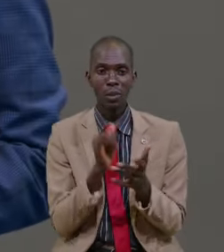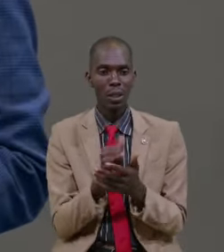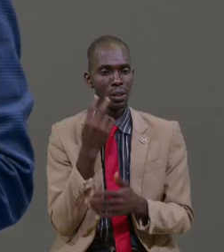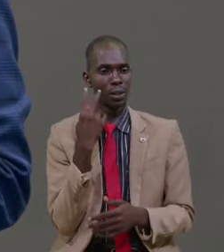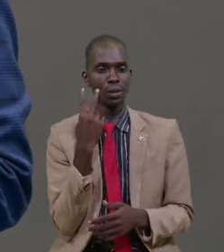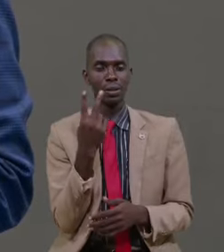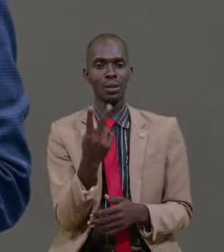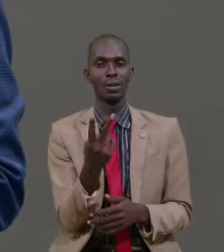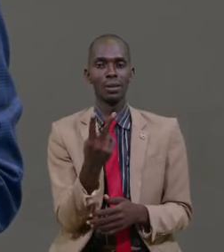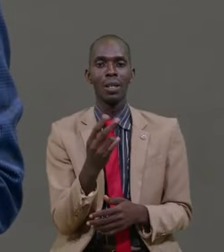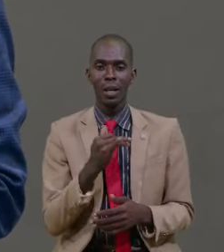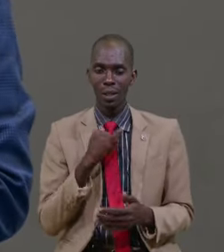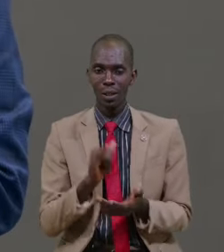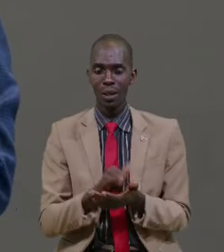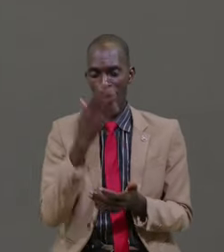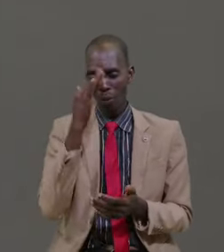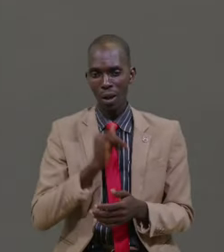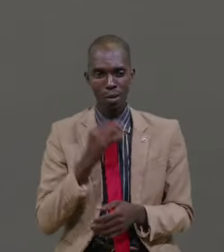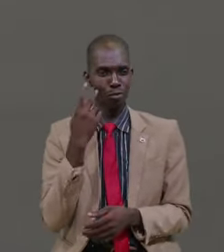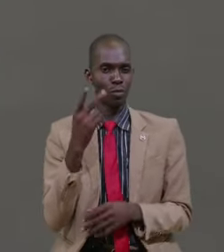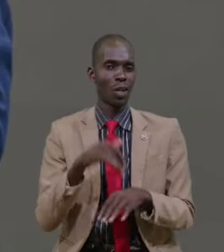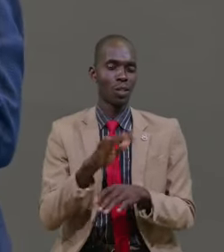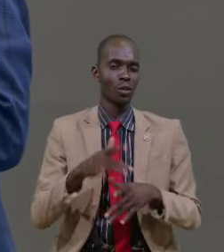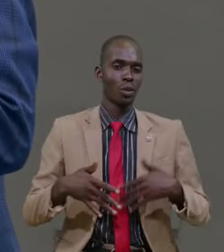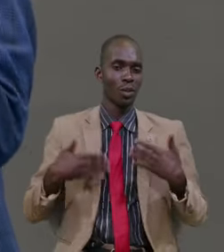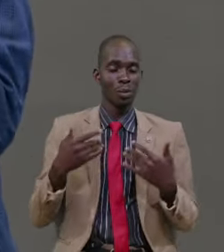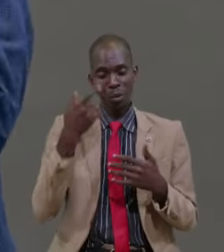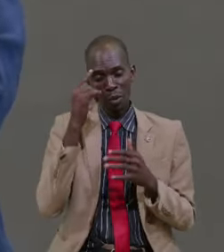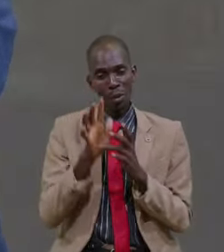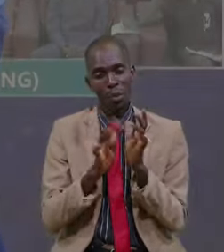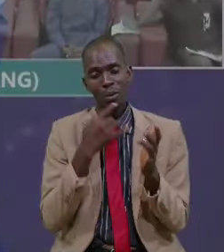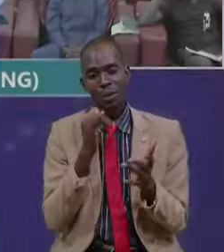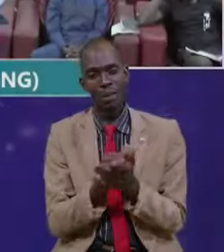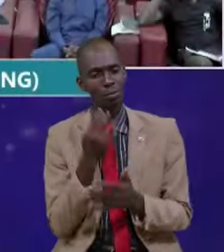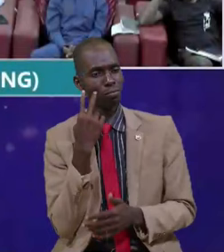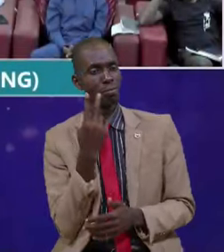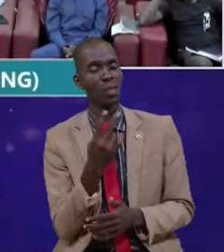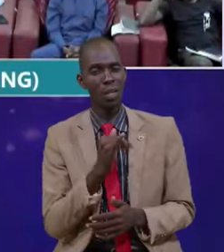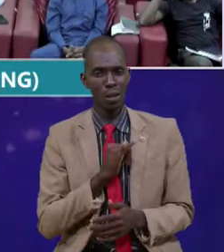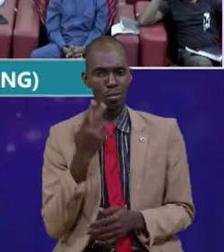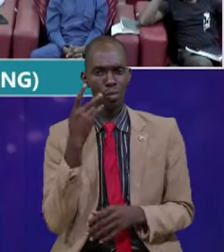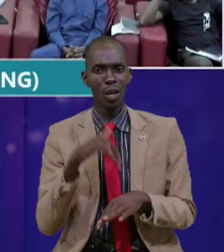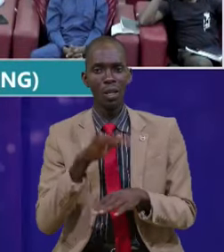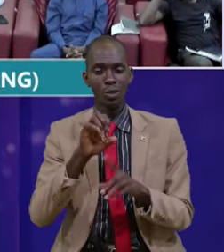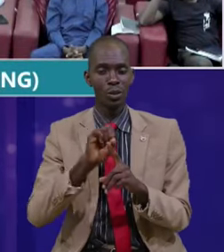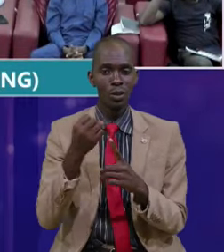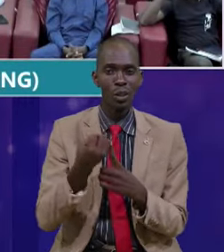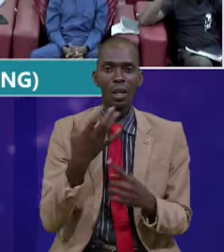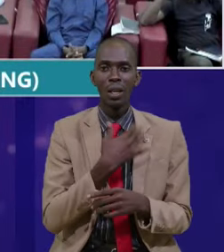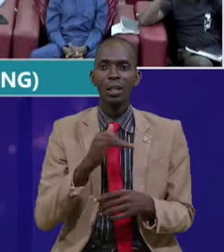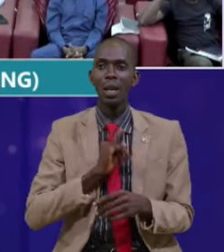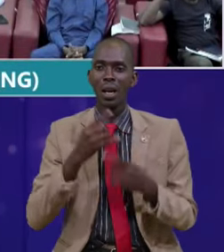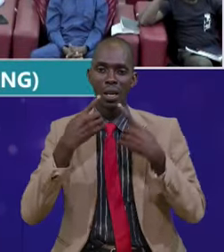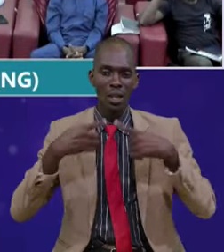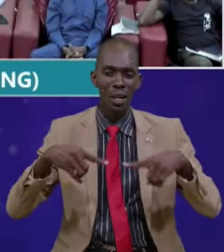behold, I look at your life because he said, behold, I look at your situation and I declare